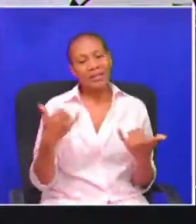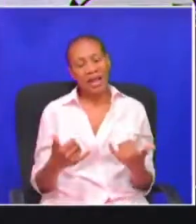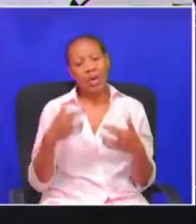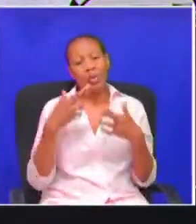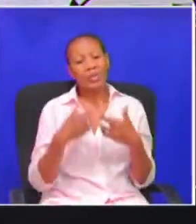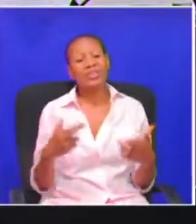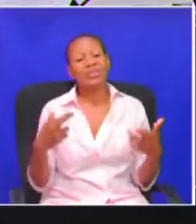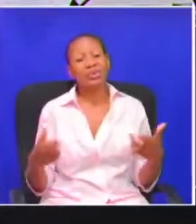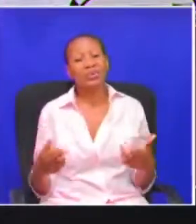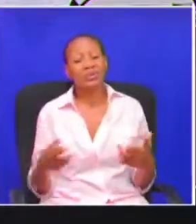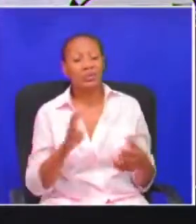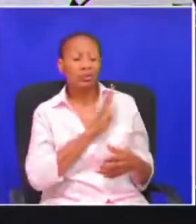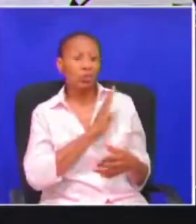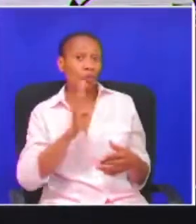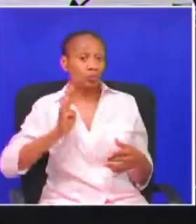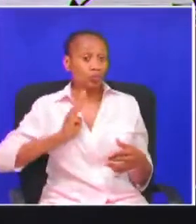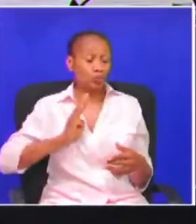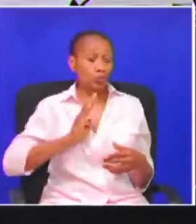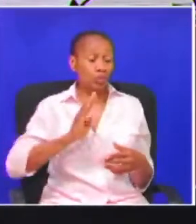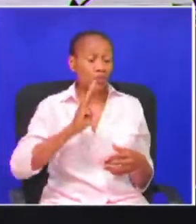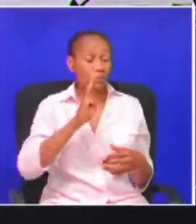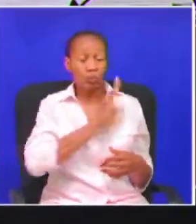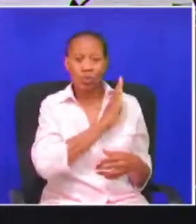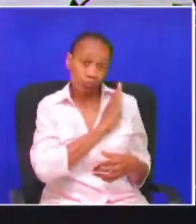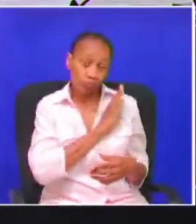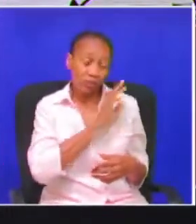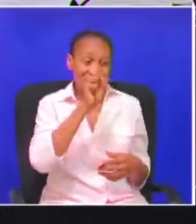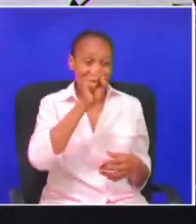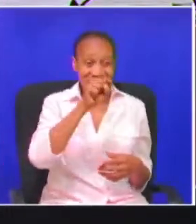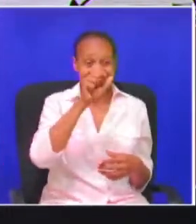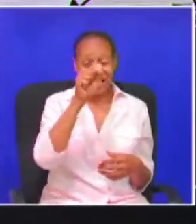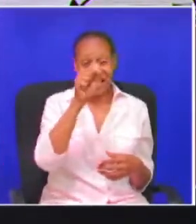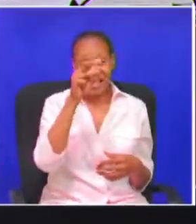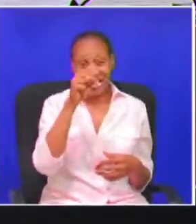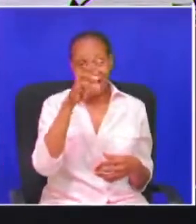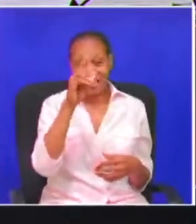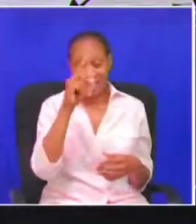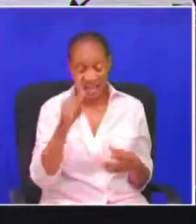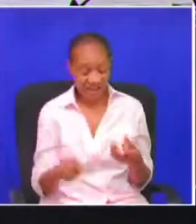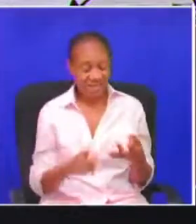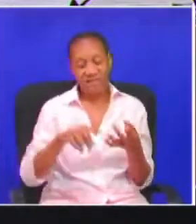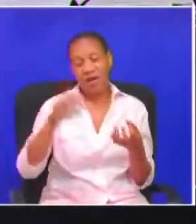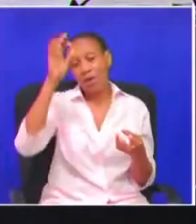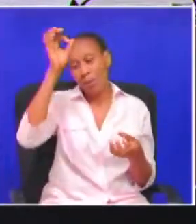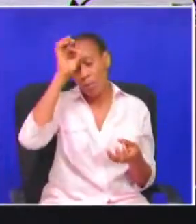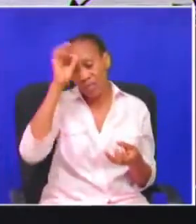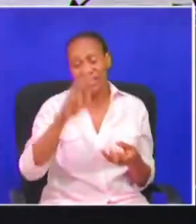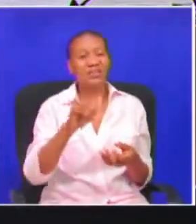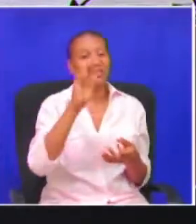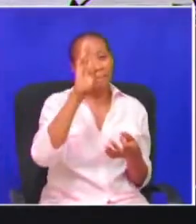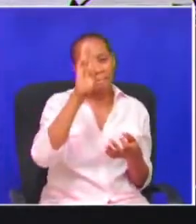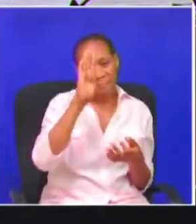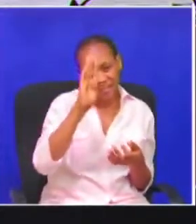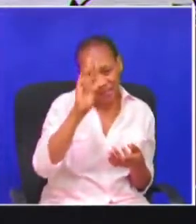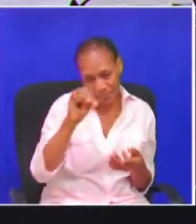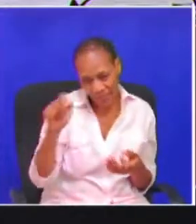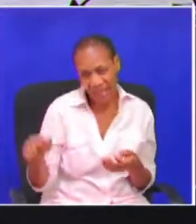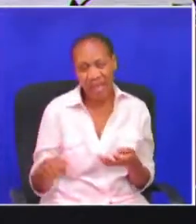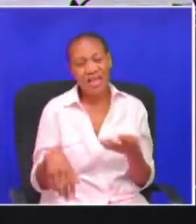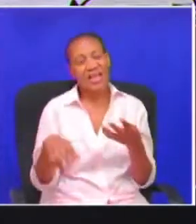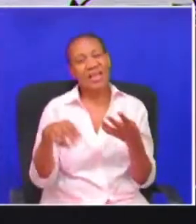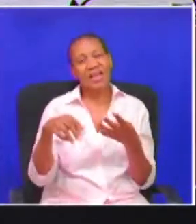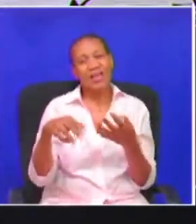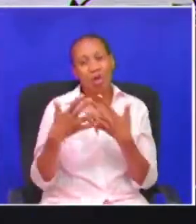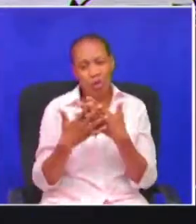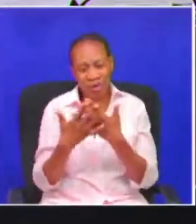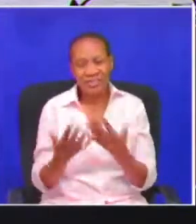the Defense Force, the police, and the BMA, and correctional services, and we are now